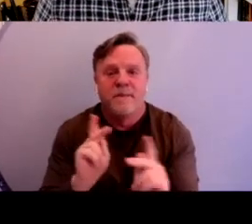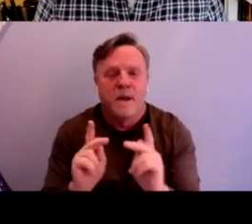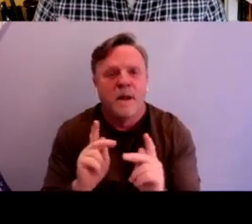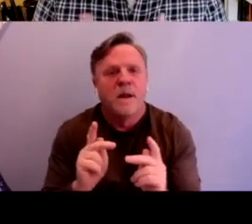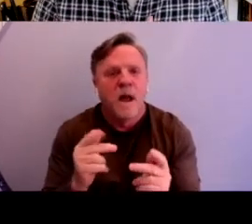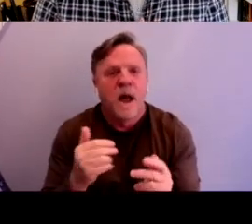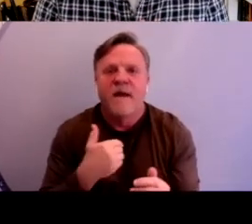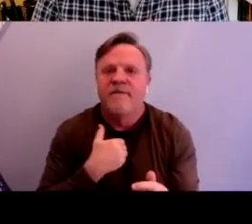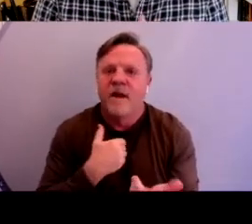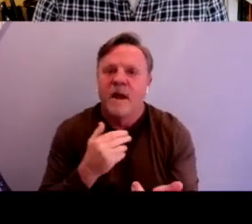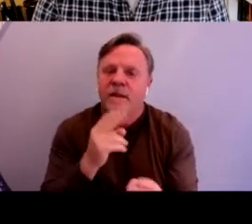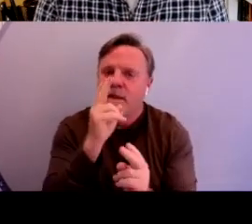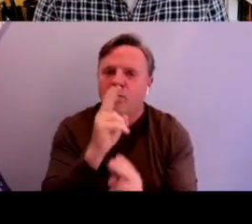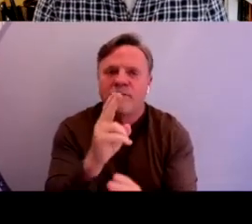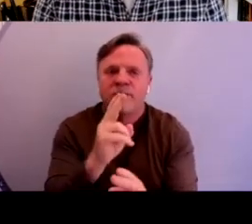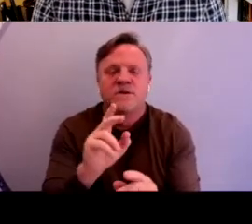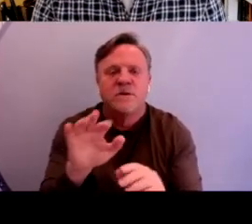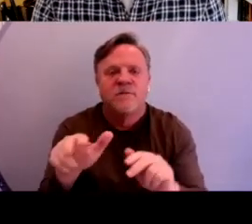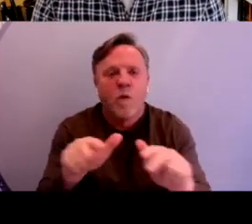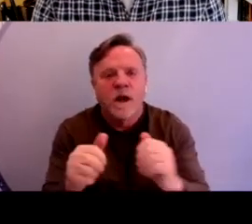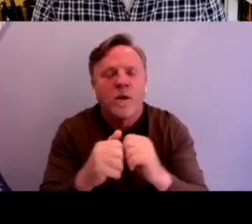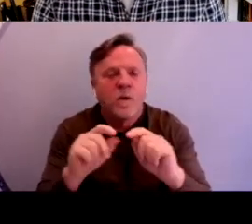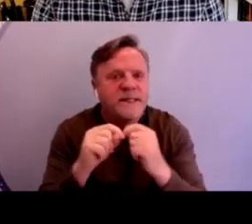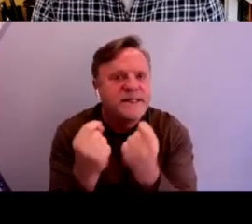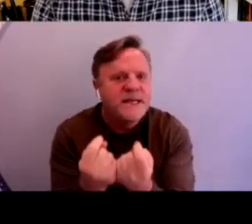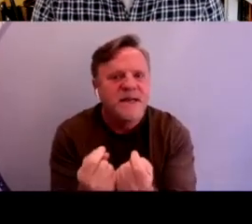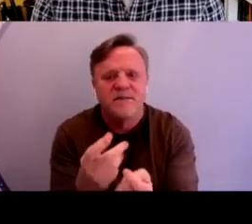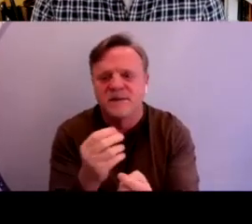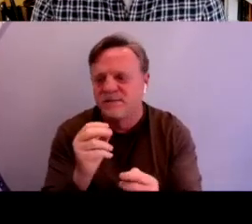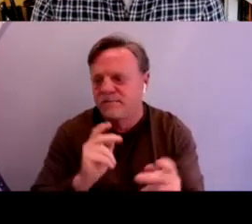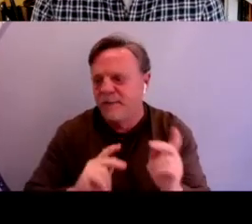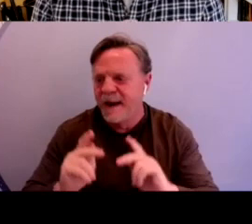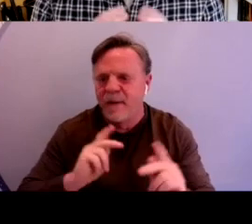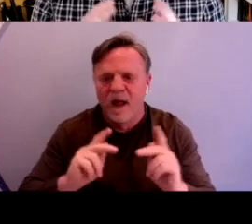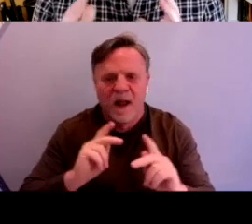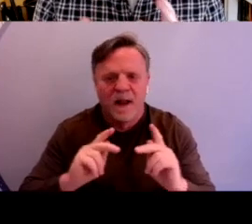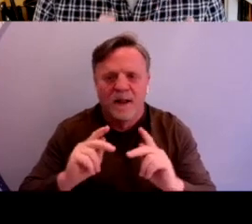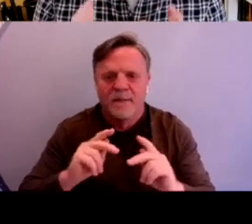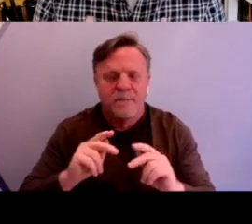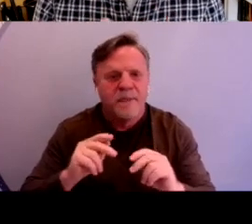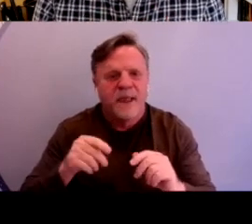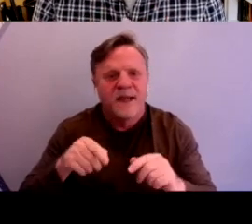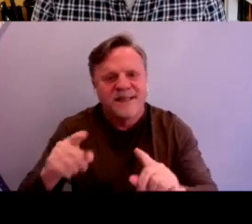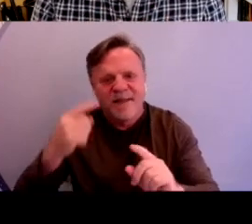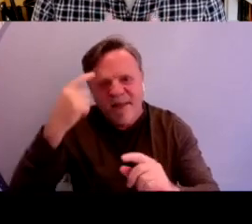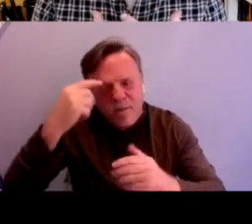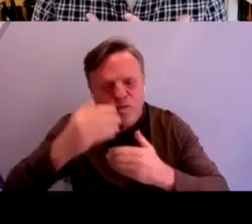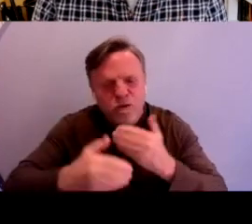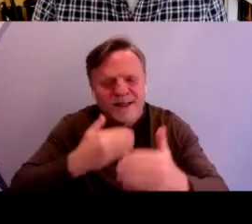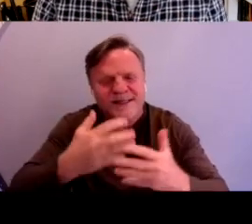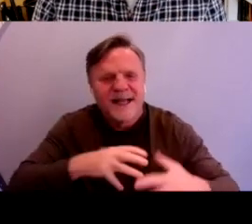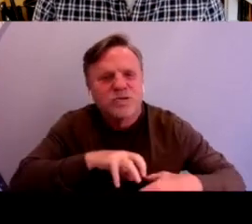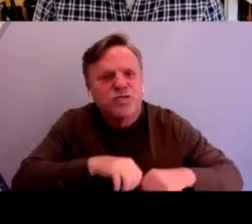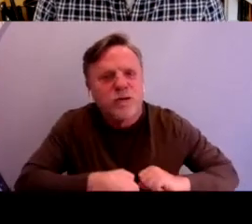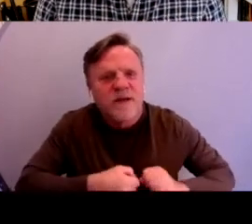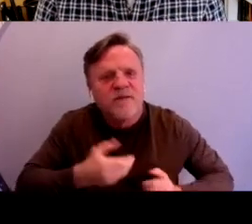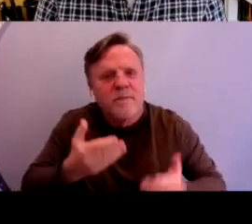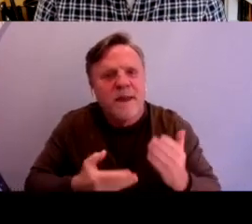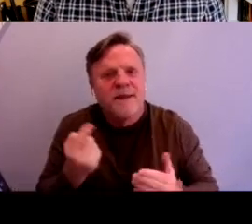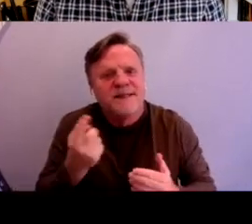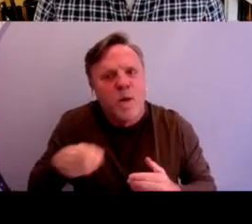privilege of walking with teams and people as they process grief, maybe somebody that they've